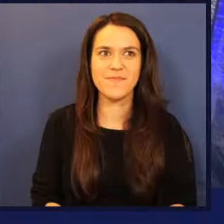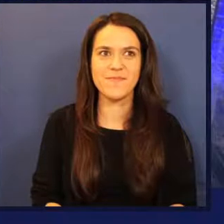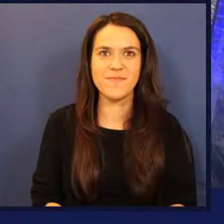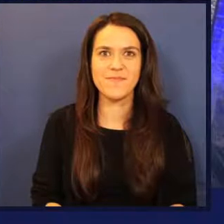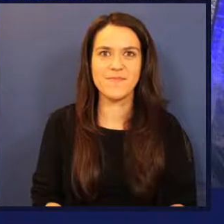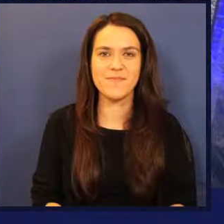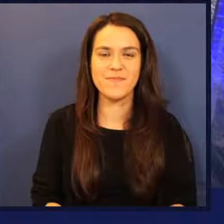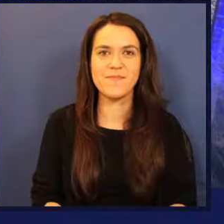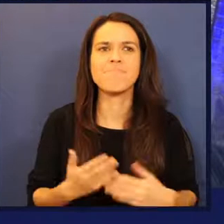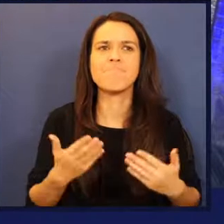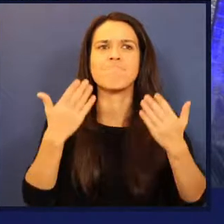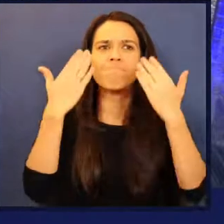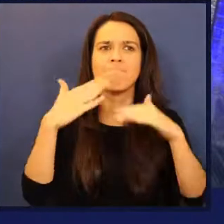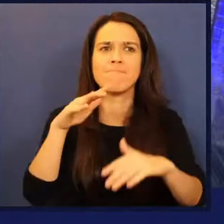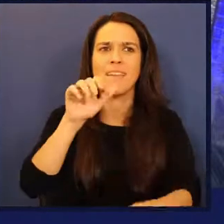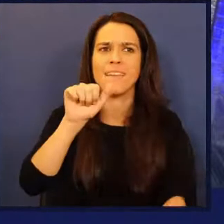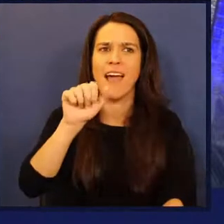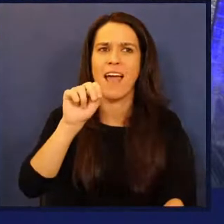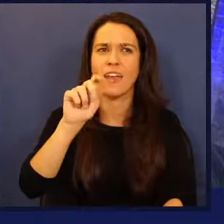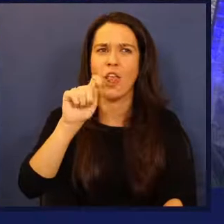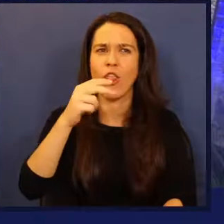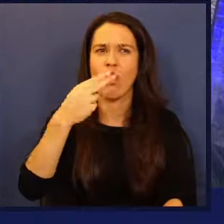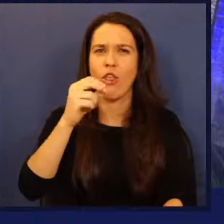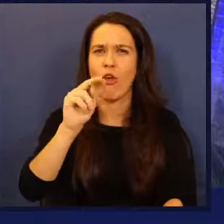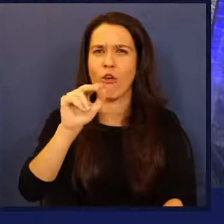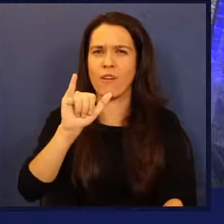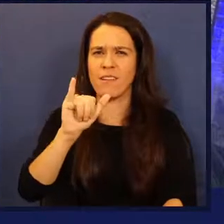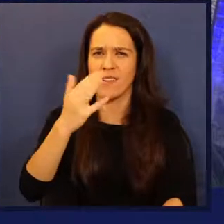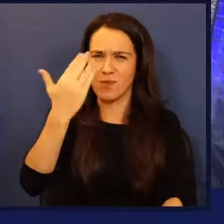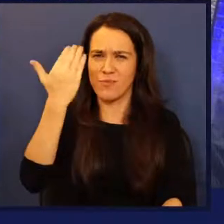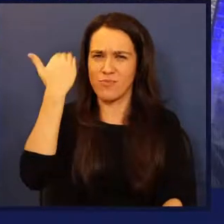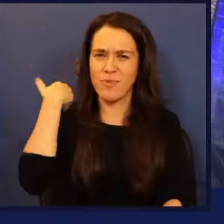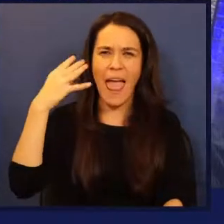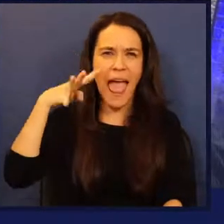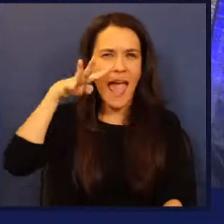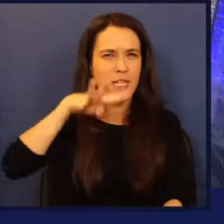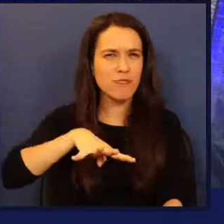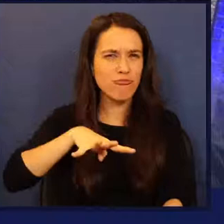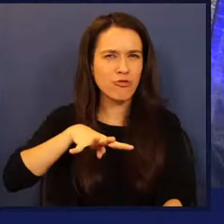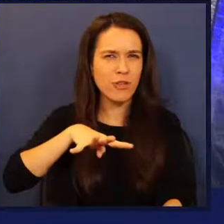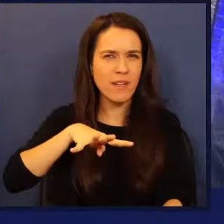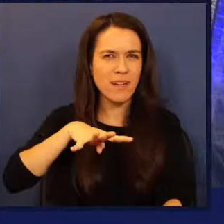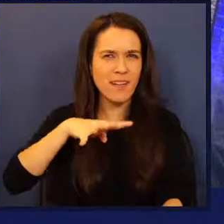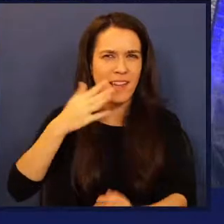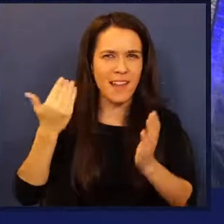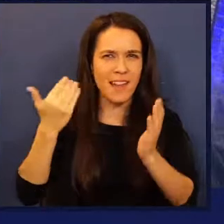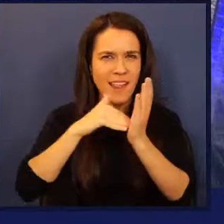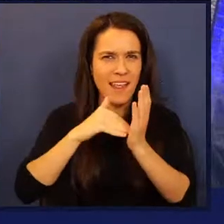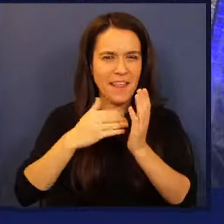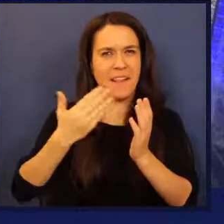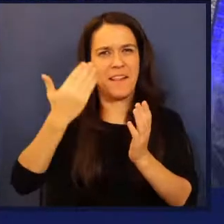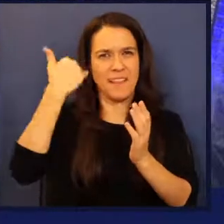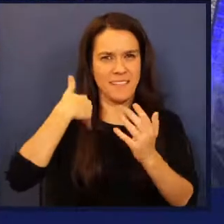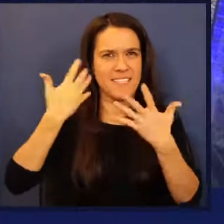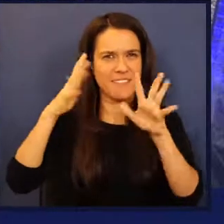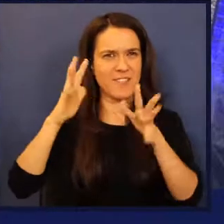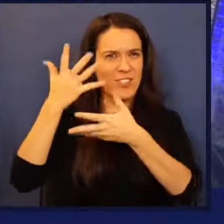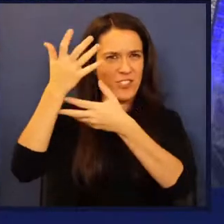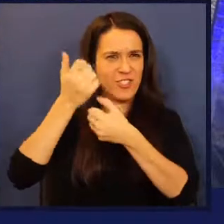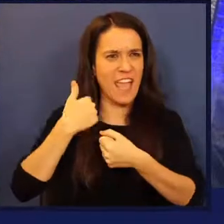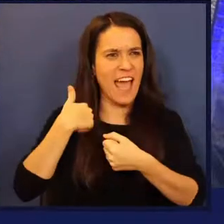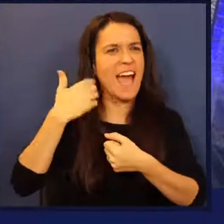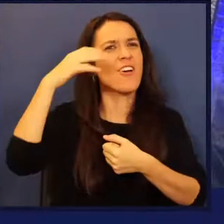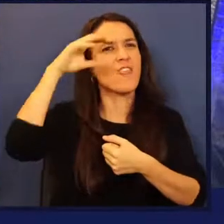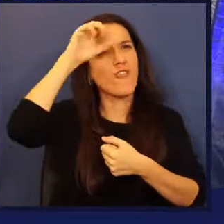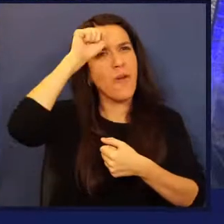you've been on our show before, I remember, in April, actually. I don't know if I was asleep during your session, or maybe